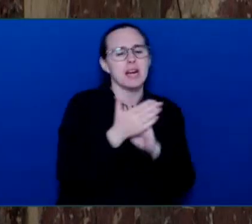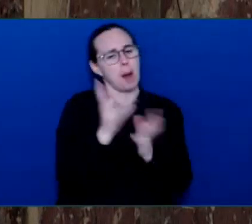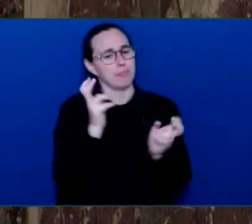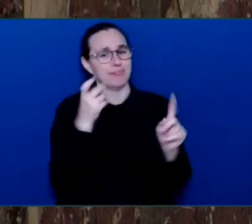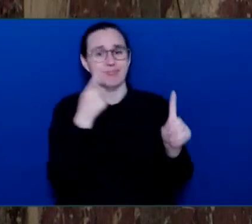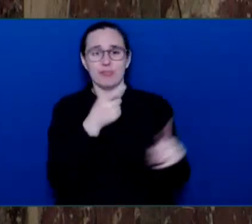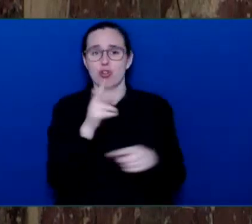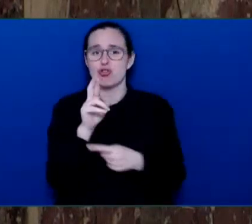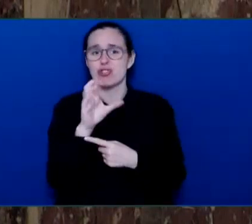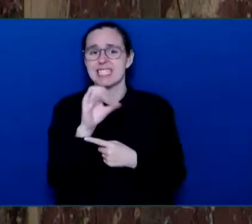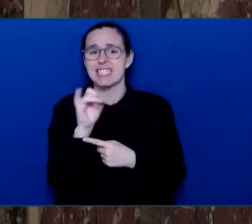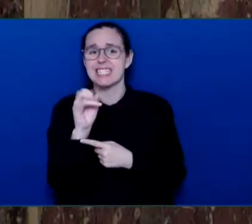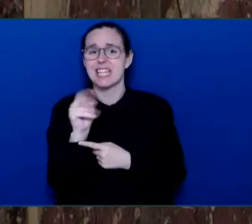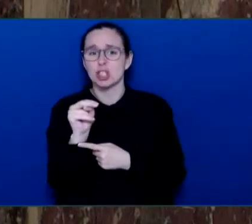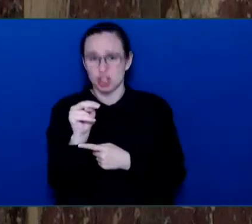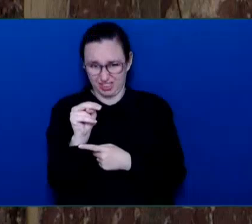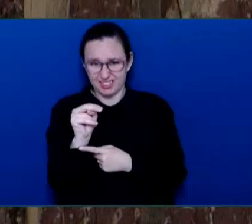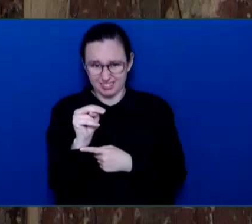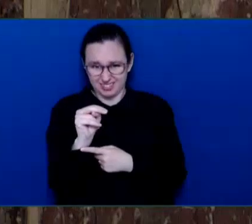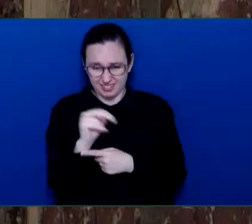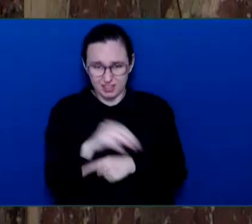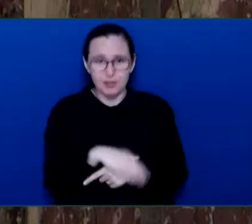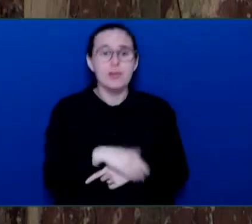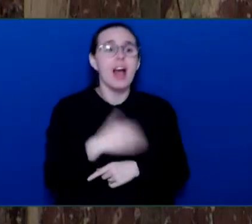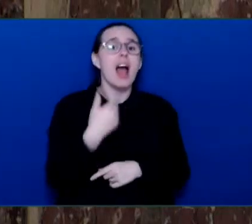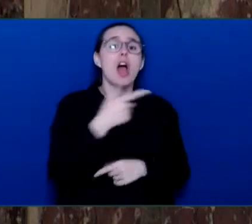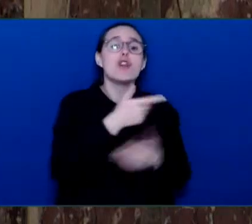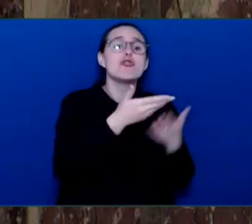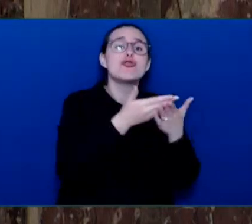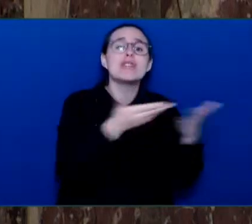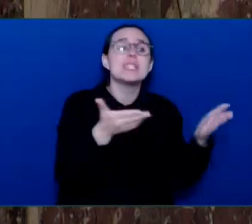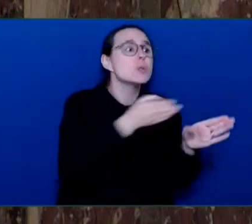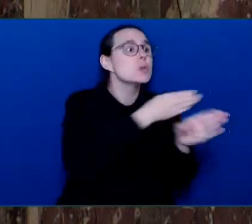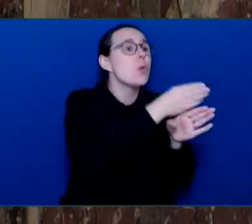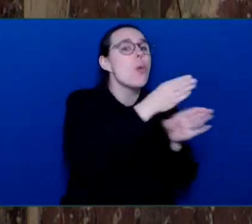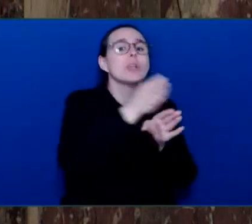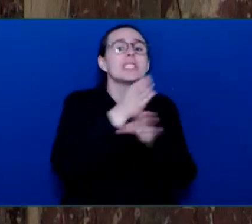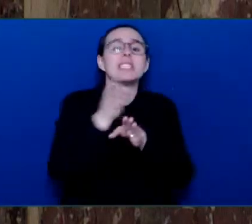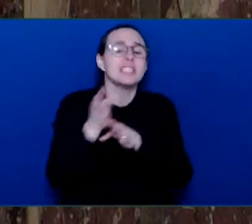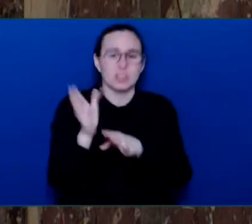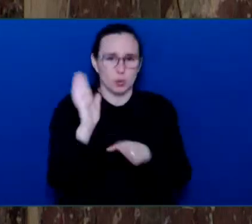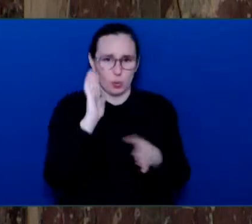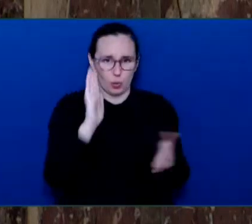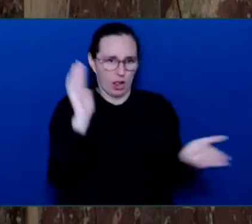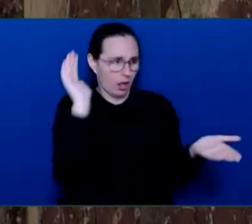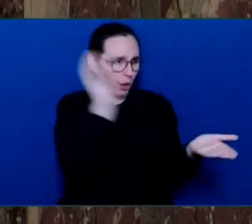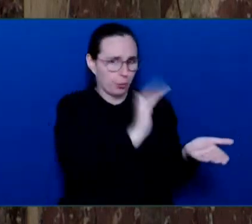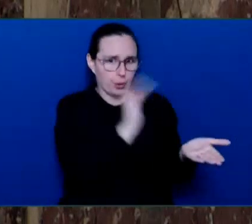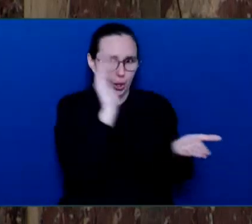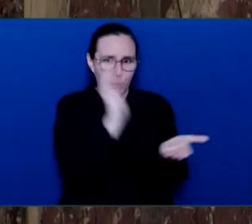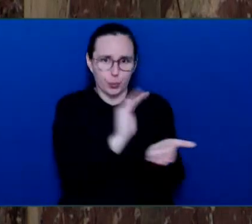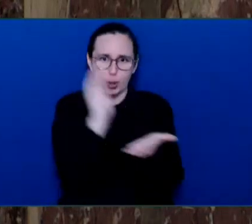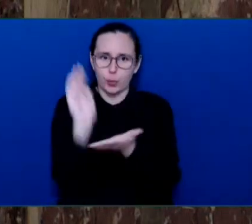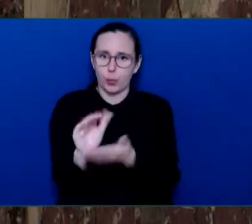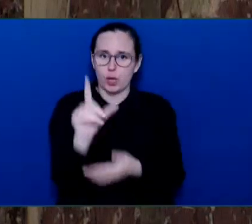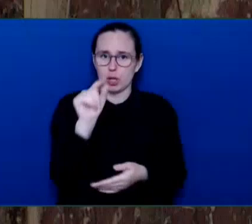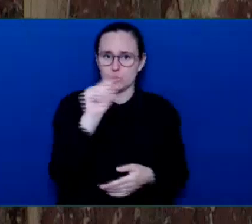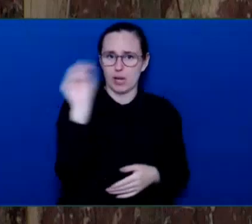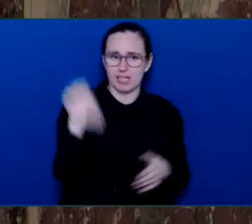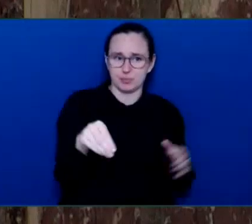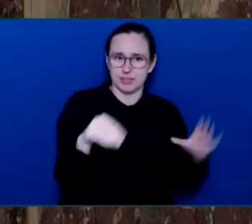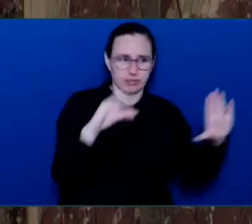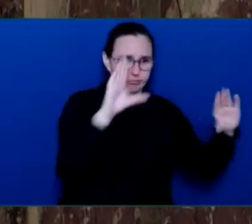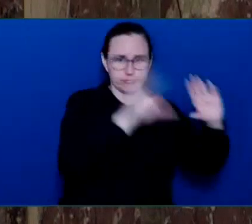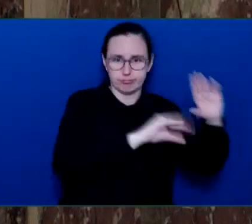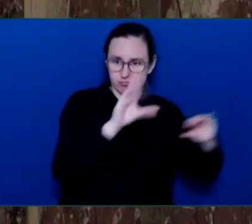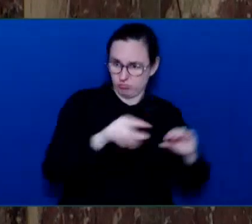by nearly 20%. Mr. Speaker, how can the Premier support a scheme that's poised to destroy our economy, eliminate